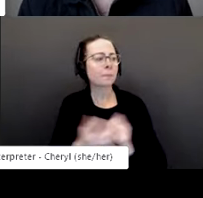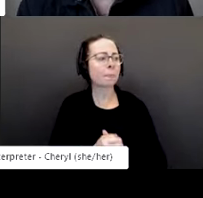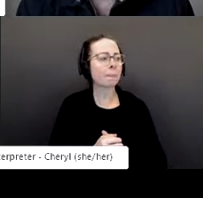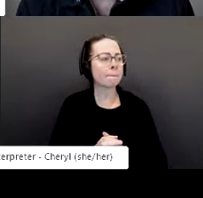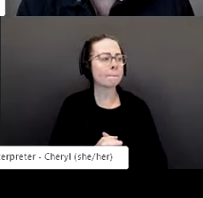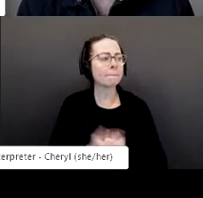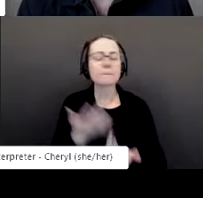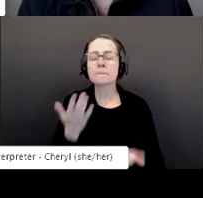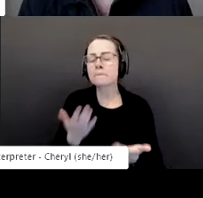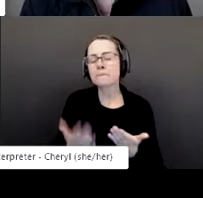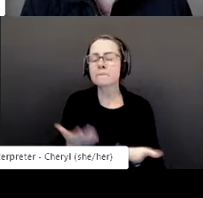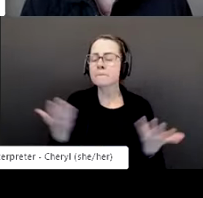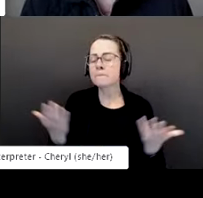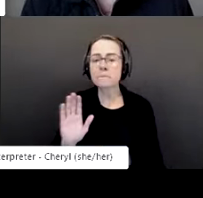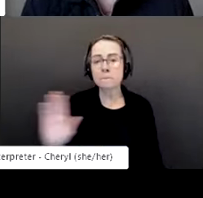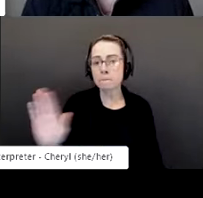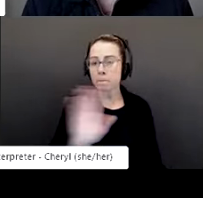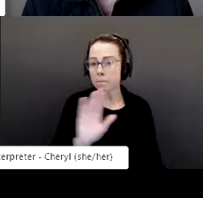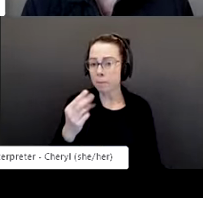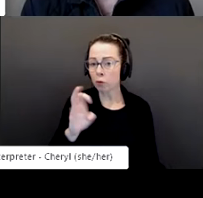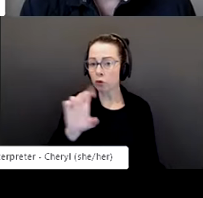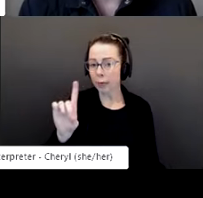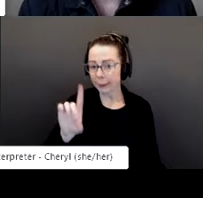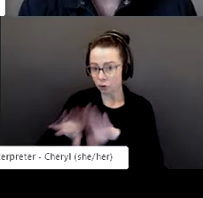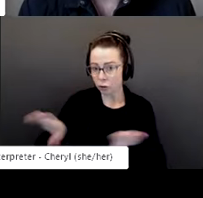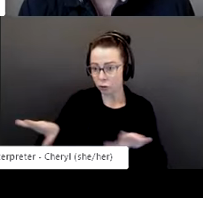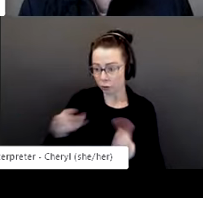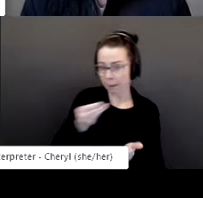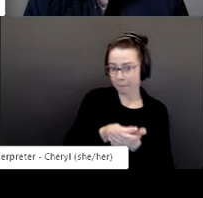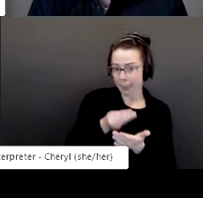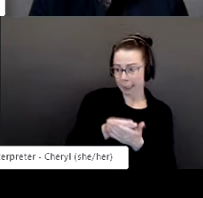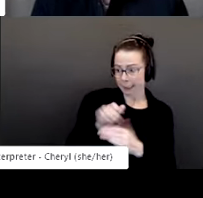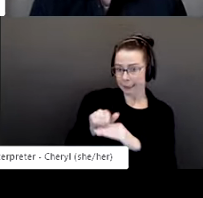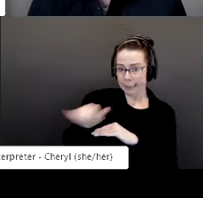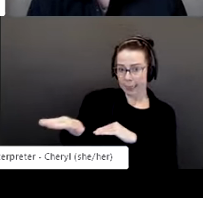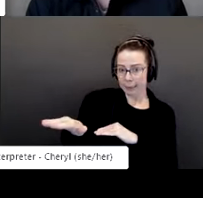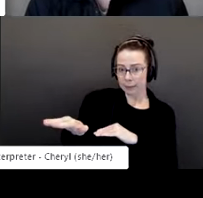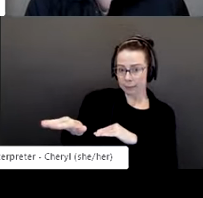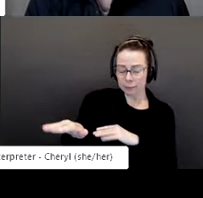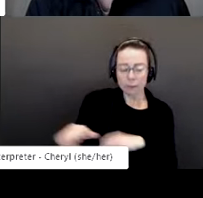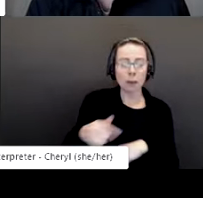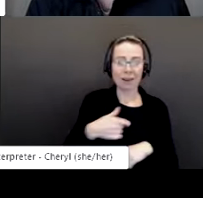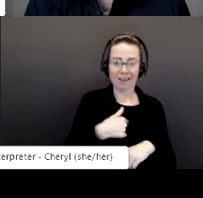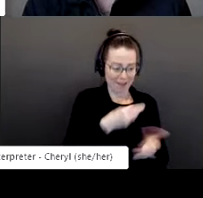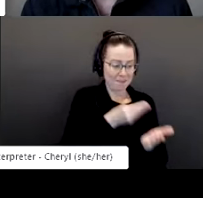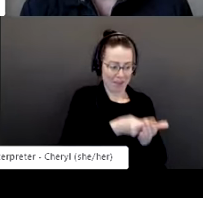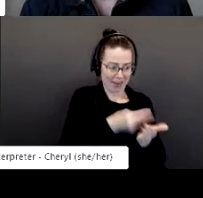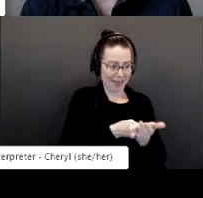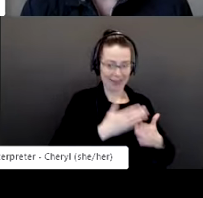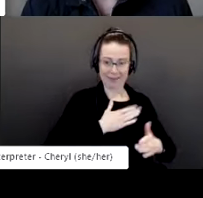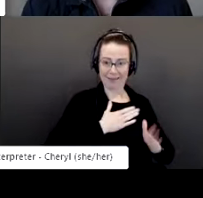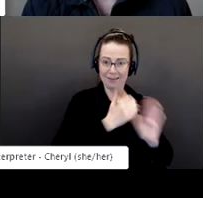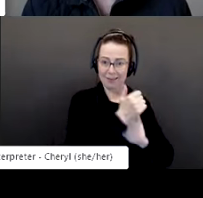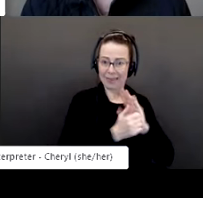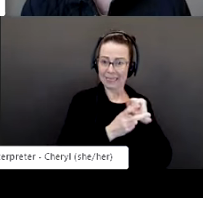one of your grandchildren, and that money you have in a savings account right now. But the checking account